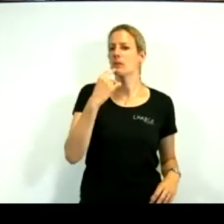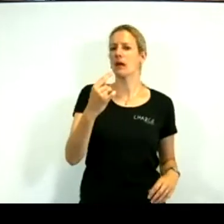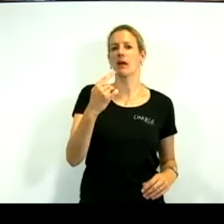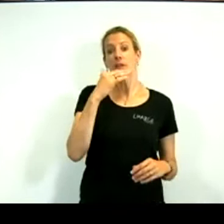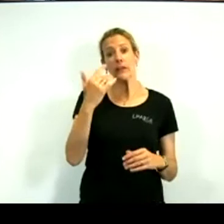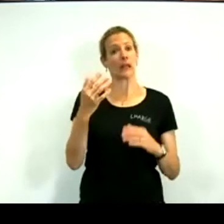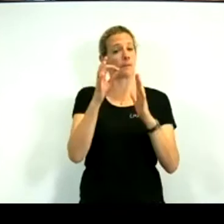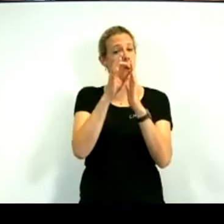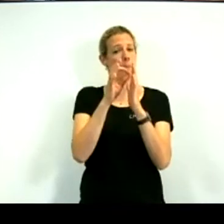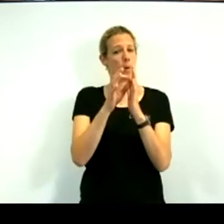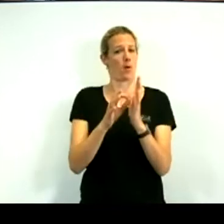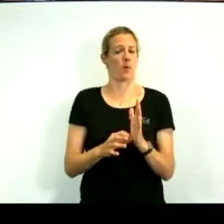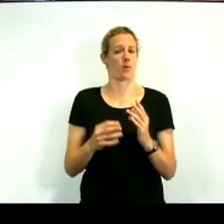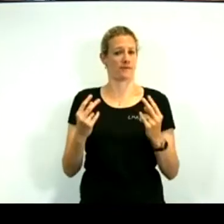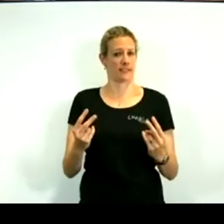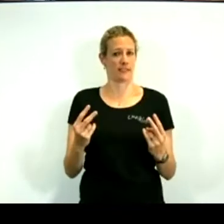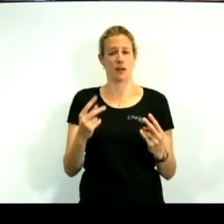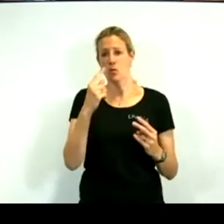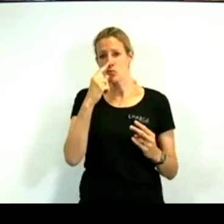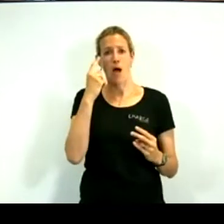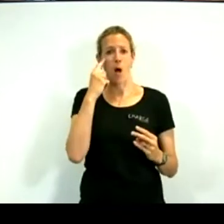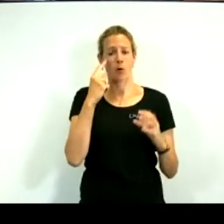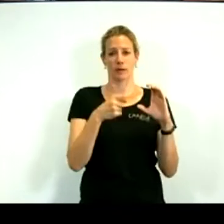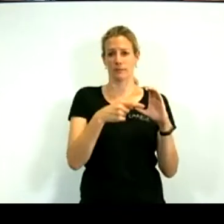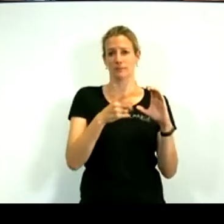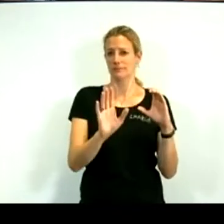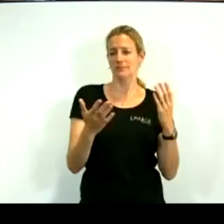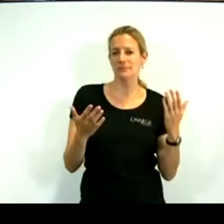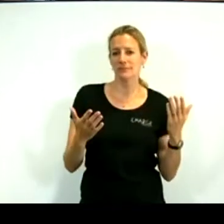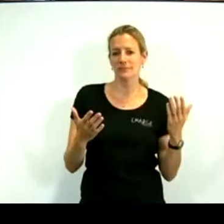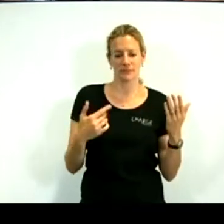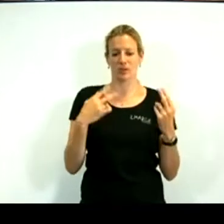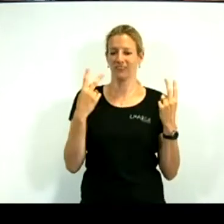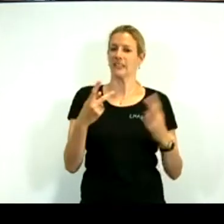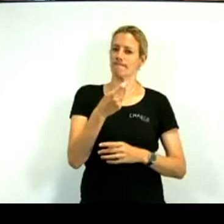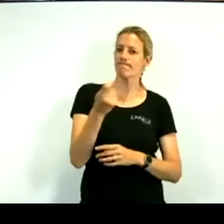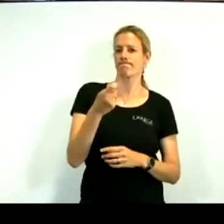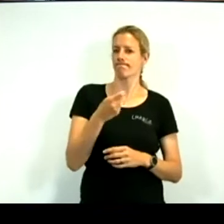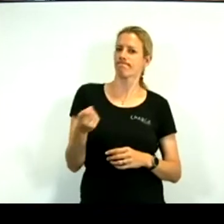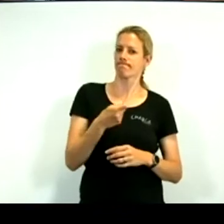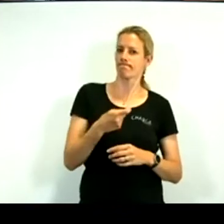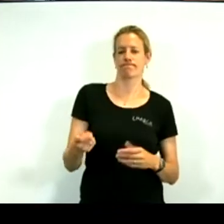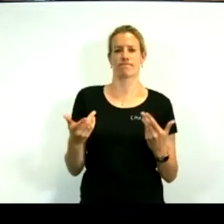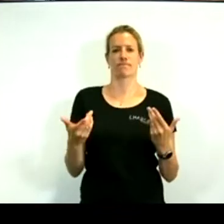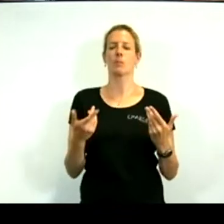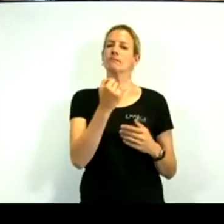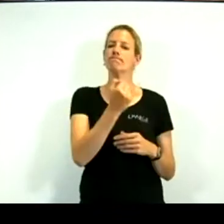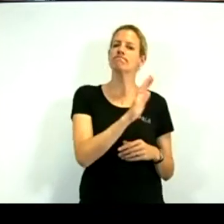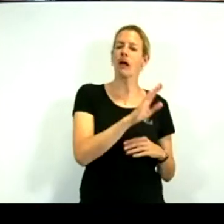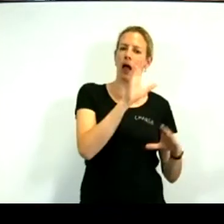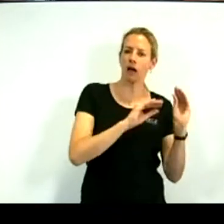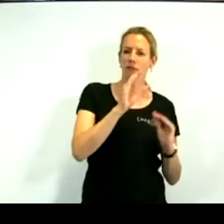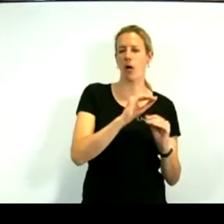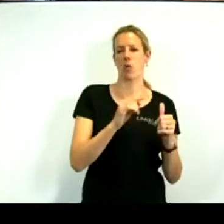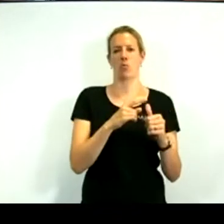because I think things like the child's experiences, their motivations, their needs,